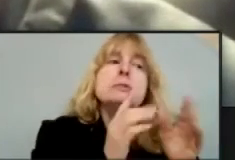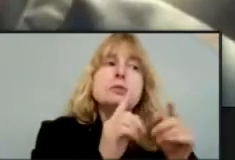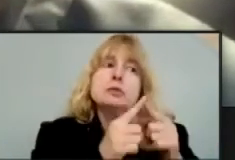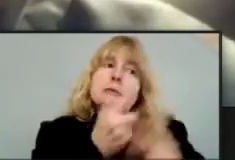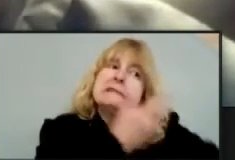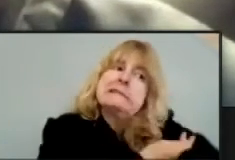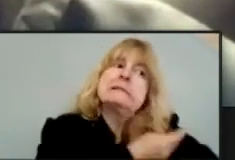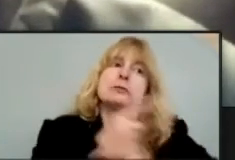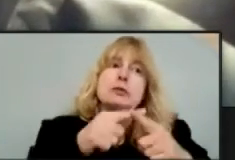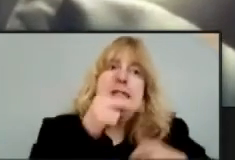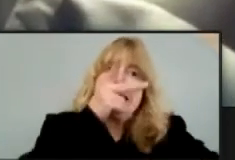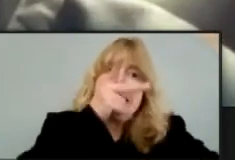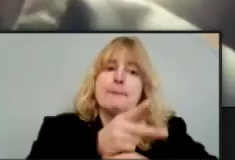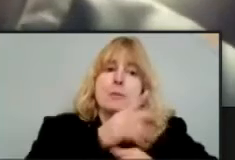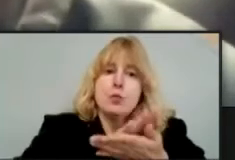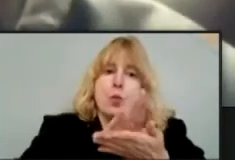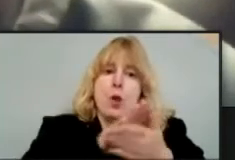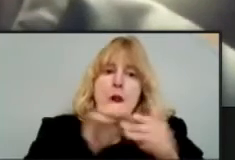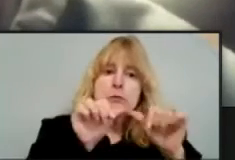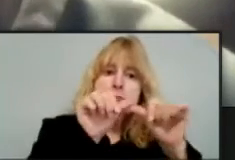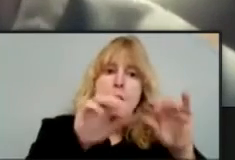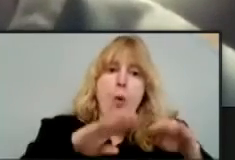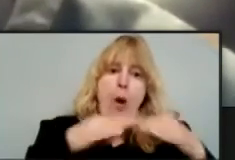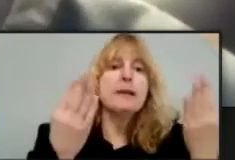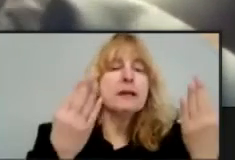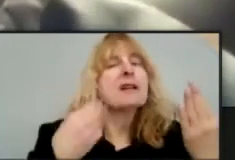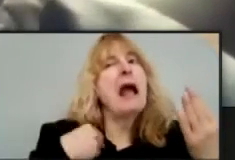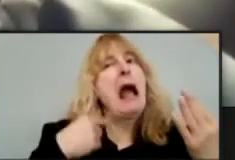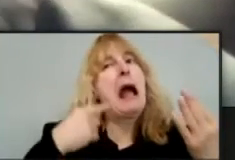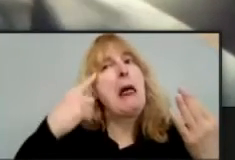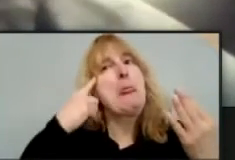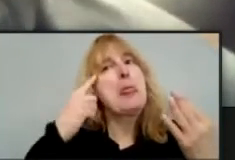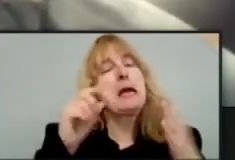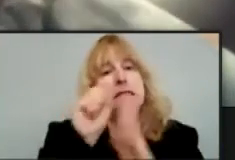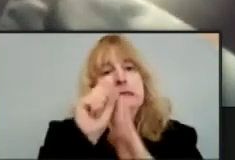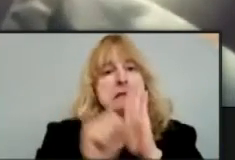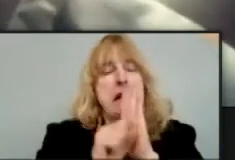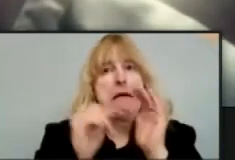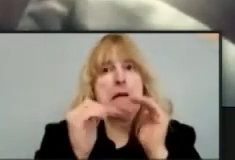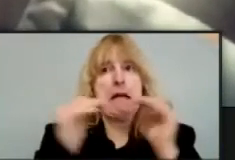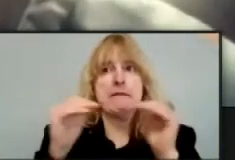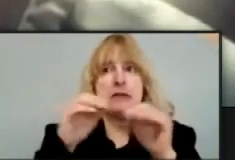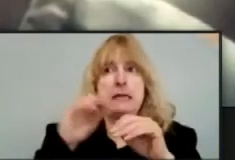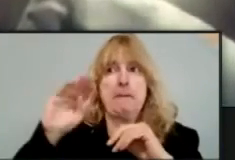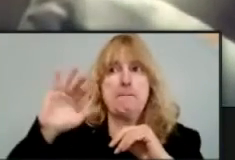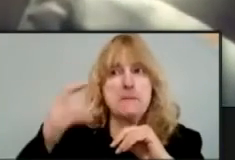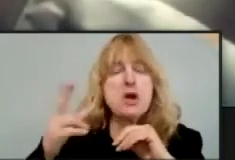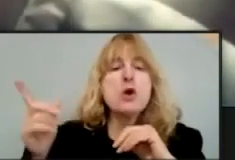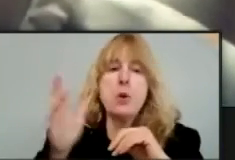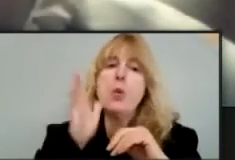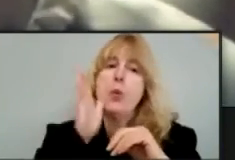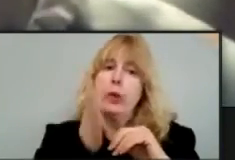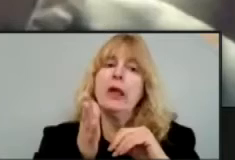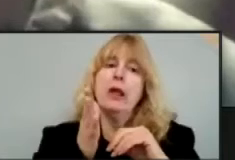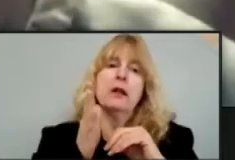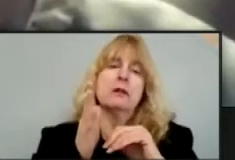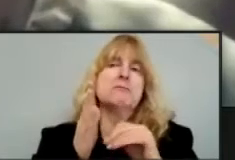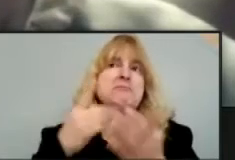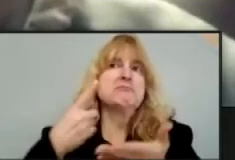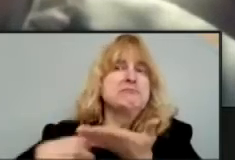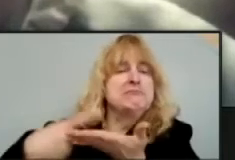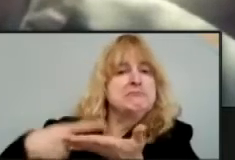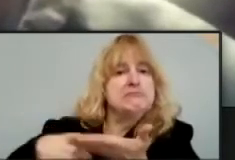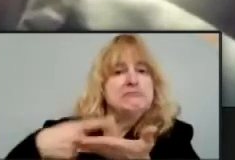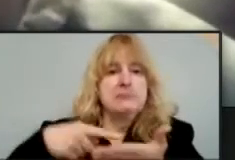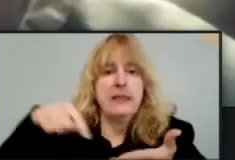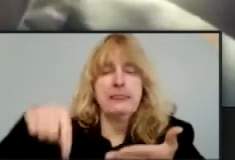we're going to start to hear this more even at the state level in Michigan. by our state leaders. I think that's coming this